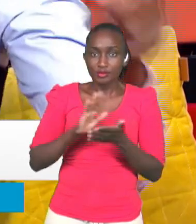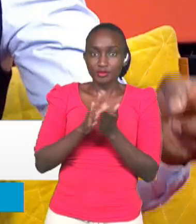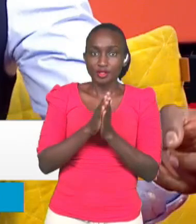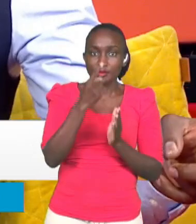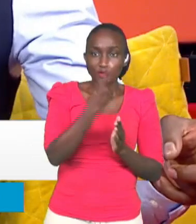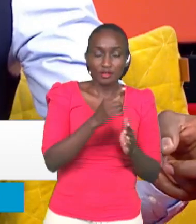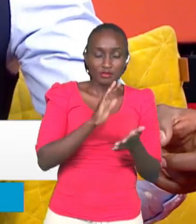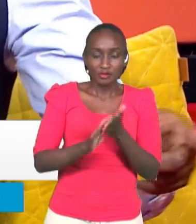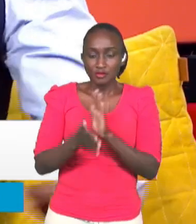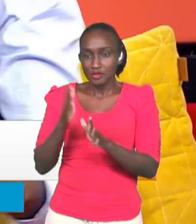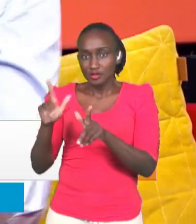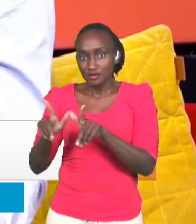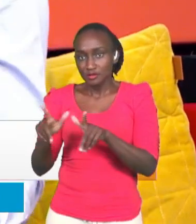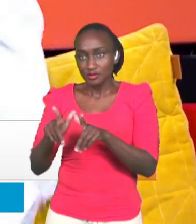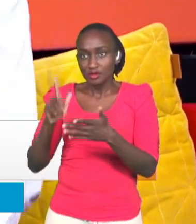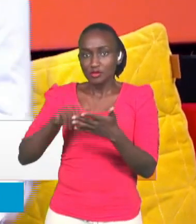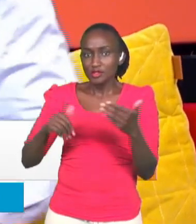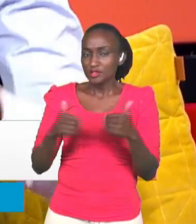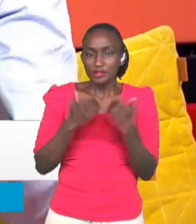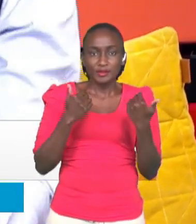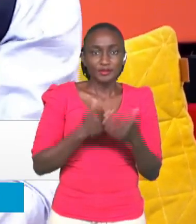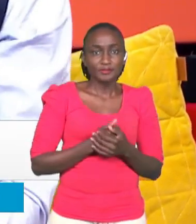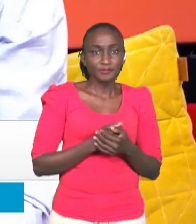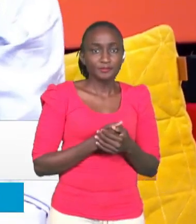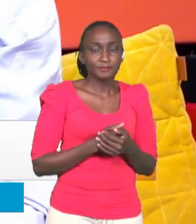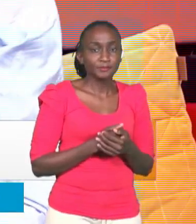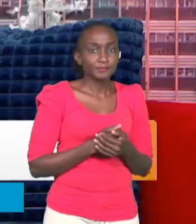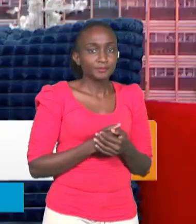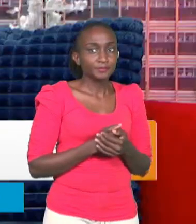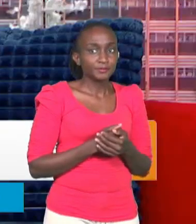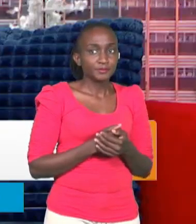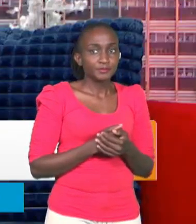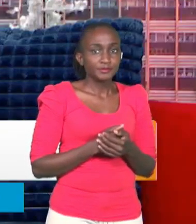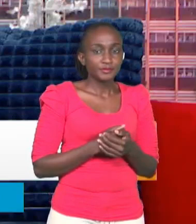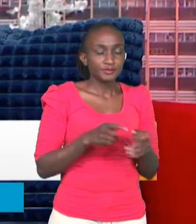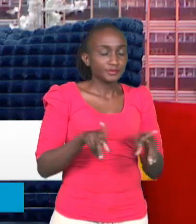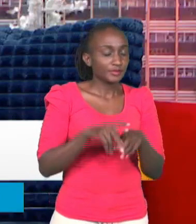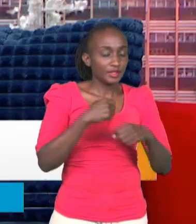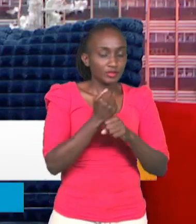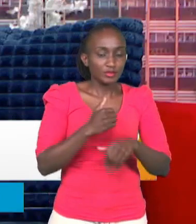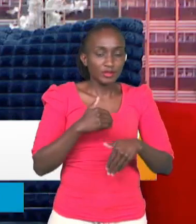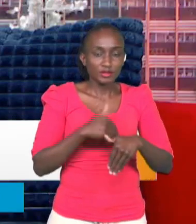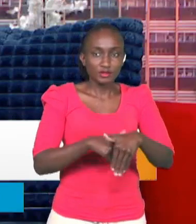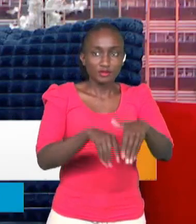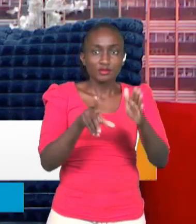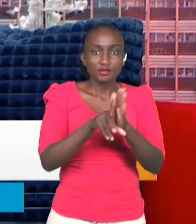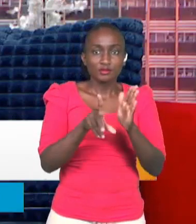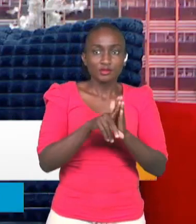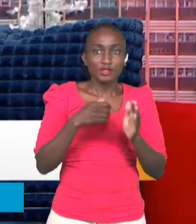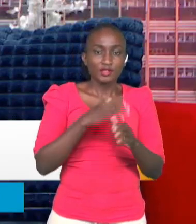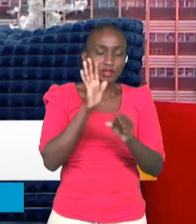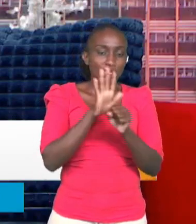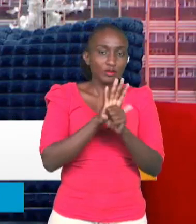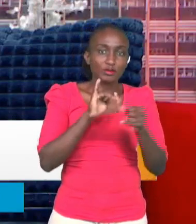the notification. Exactly. What is really happening? It's just streamlining the institution. Okay. There have been a lot of fraudulent marriages around this